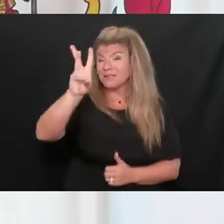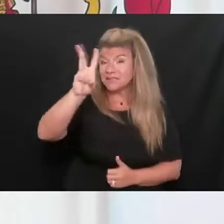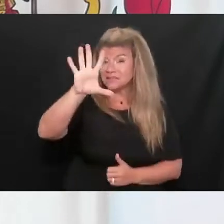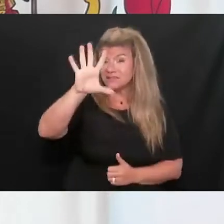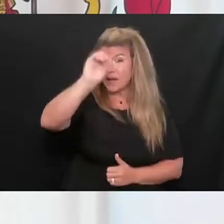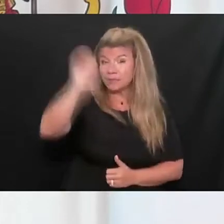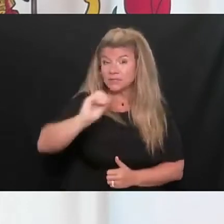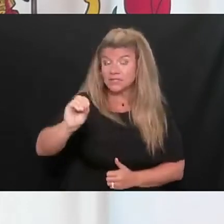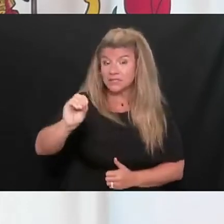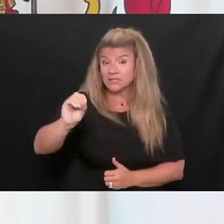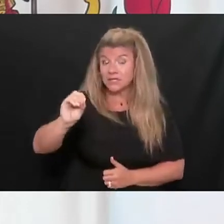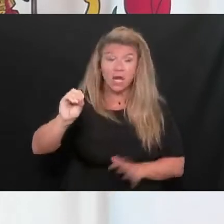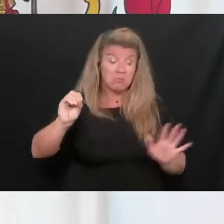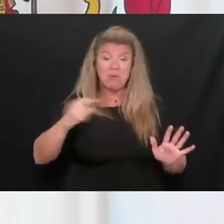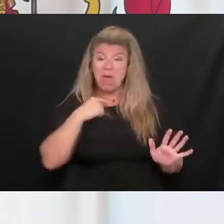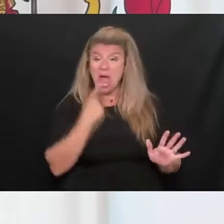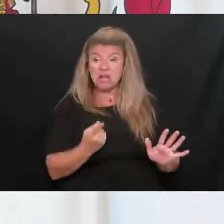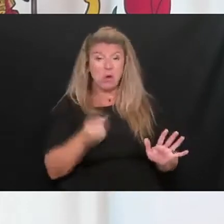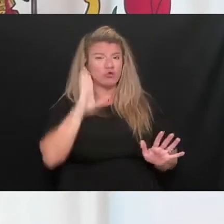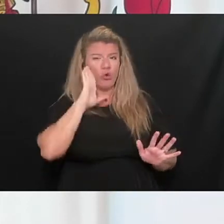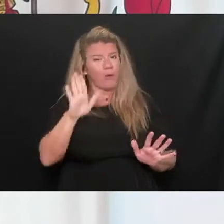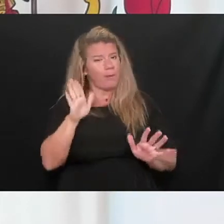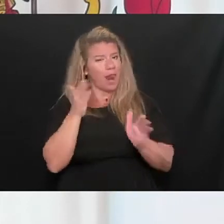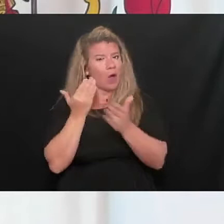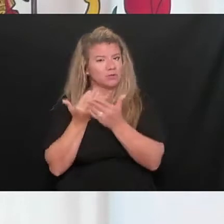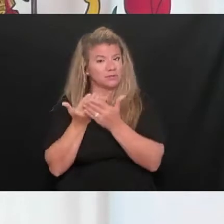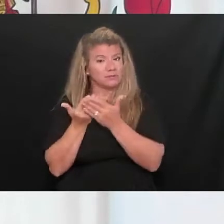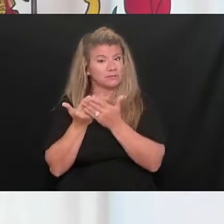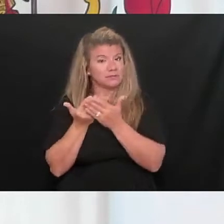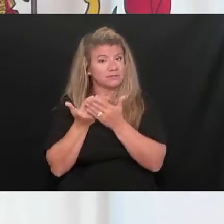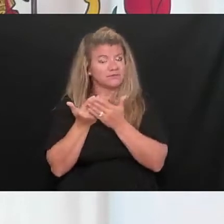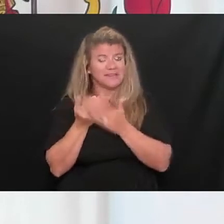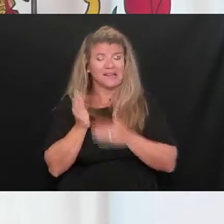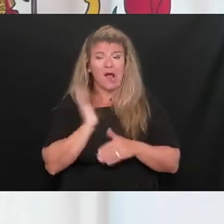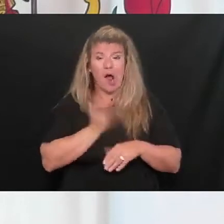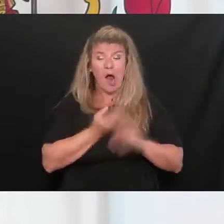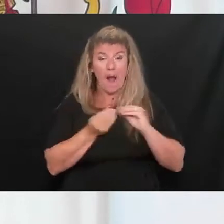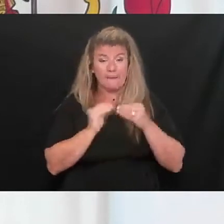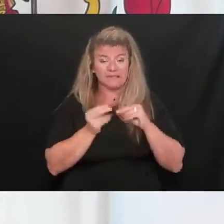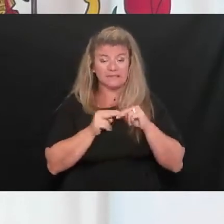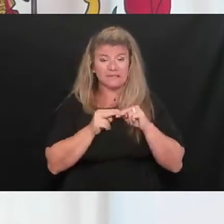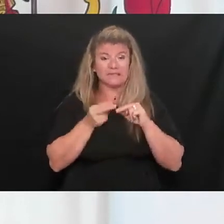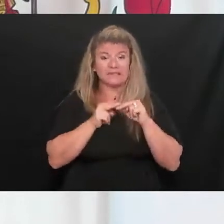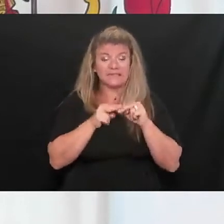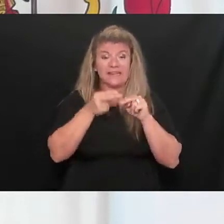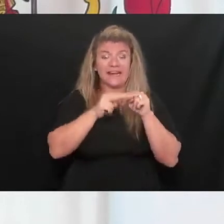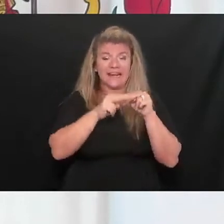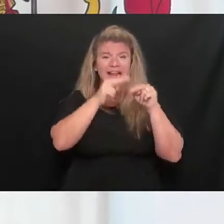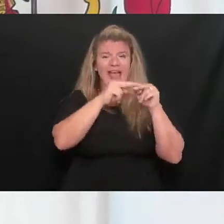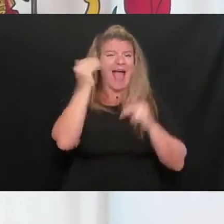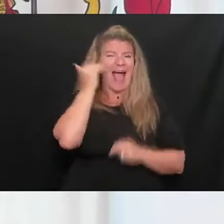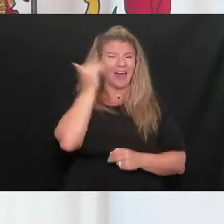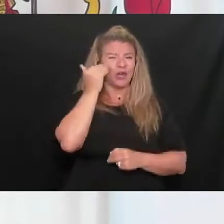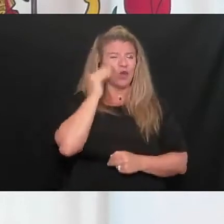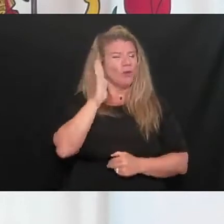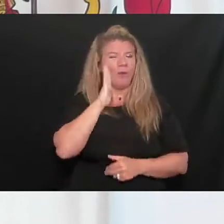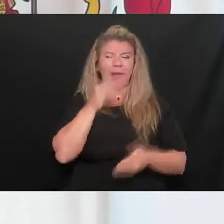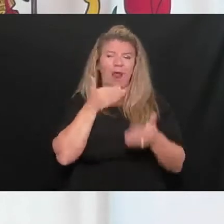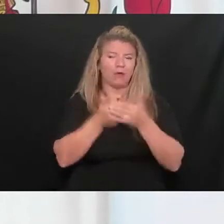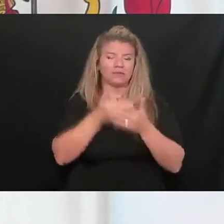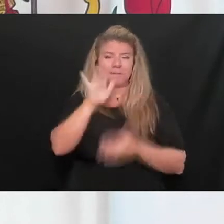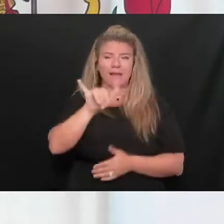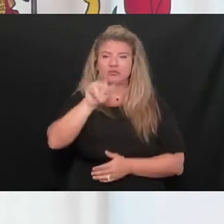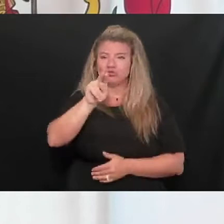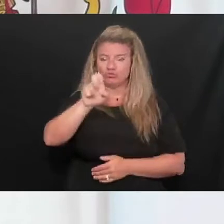65%. I told you we'd be close. We just keep climbing. I told you we'd be close by the 20th of